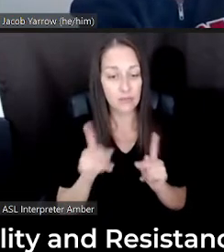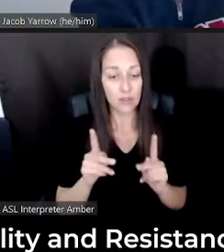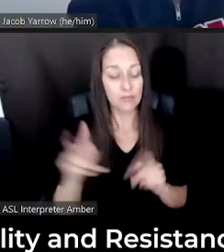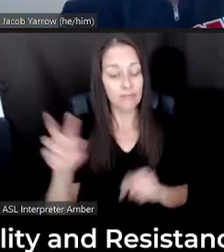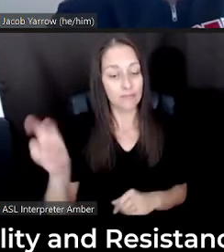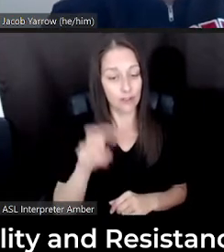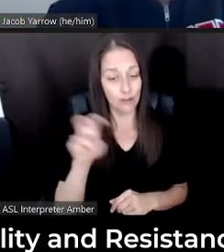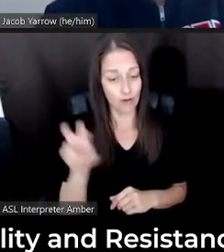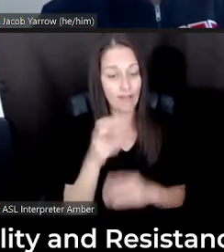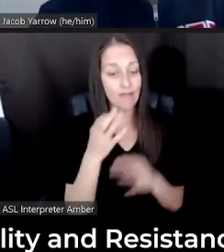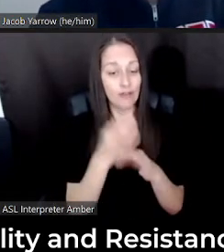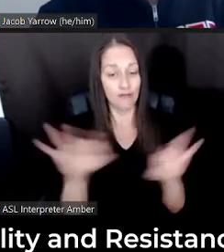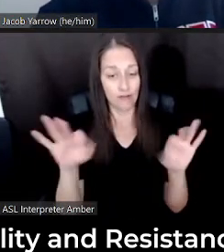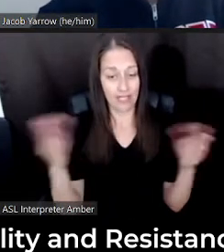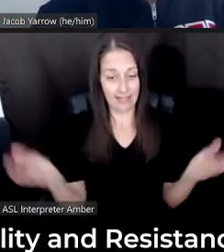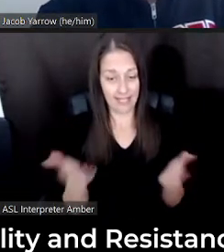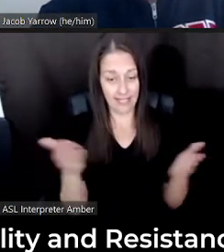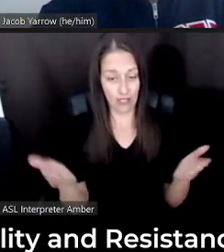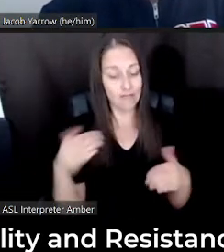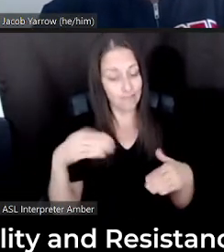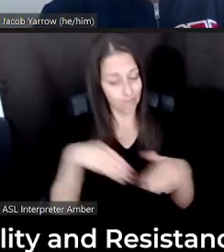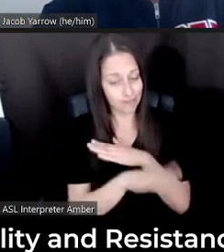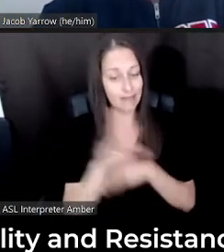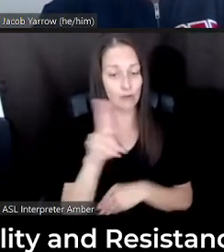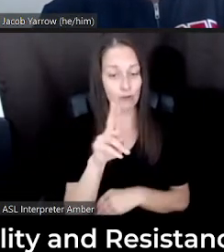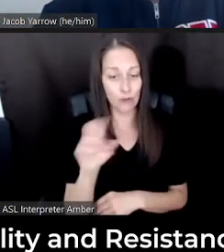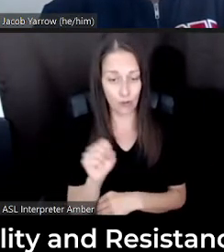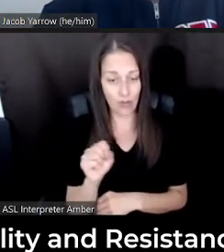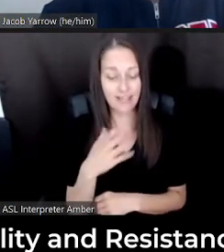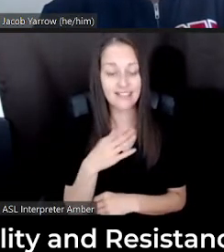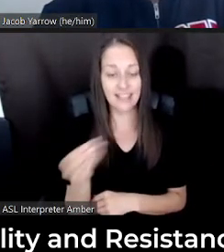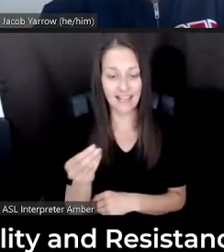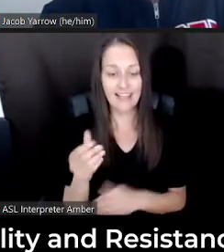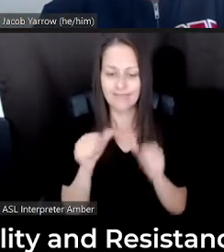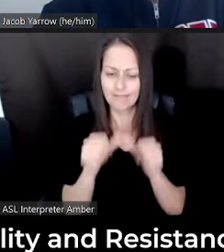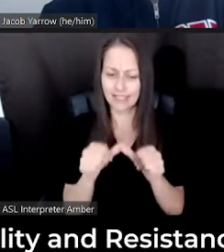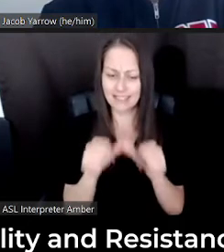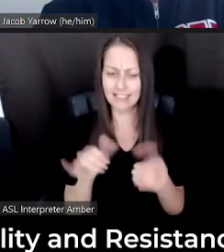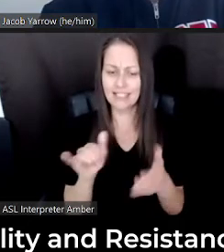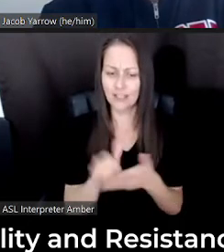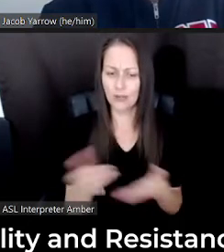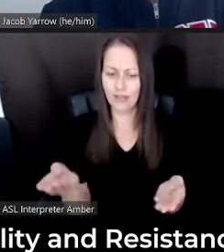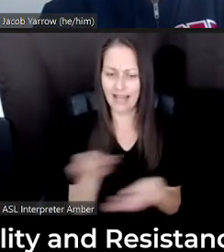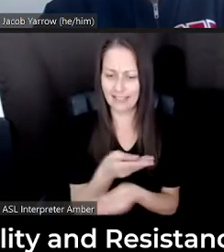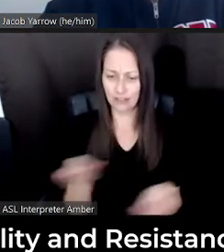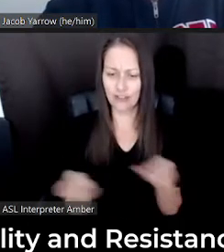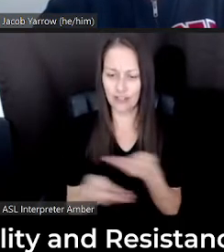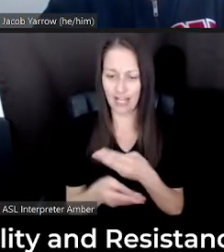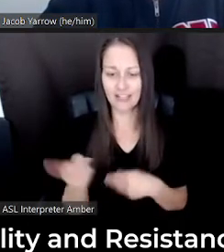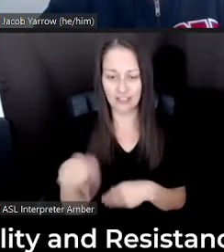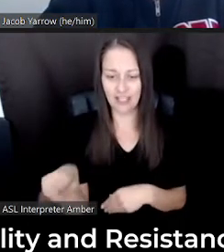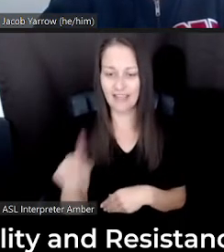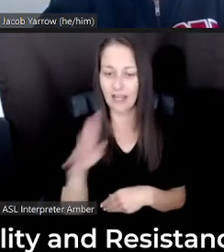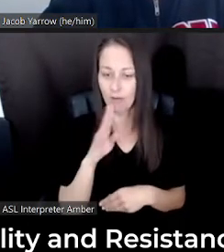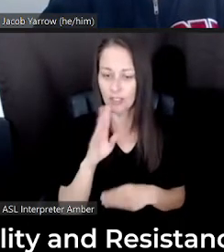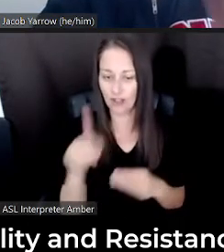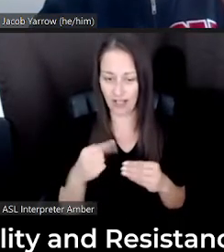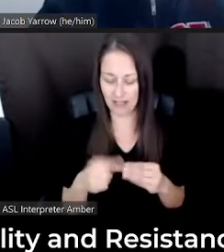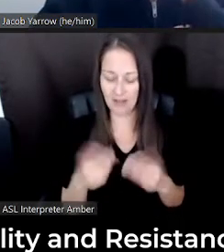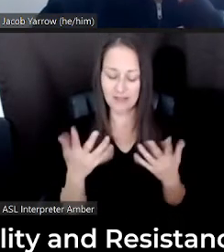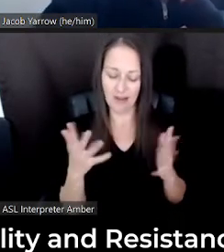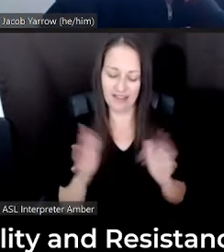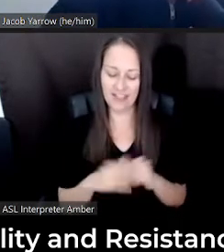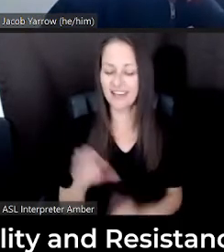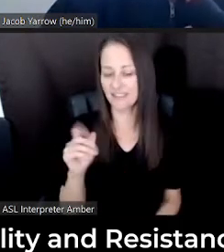this country and continue that exchange that Edgar and so many others were talking about. So thank you, Michael. I'll leave it there.